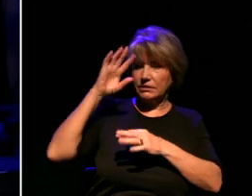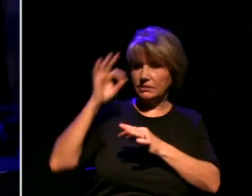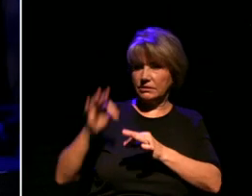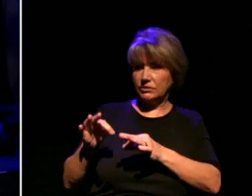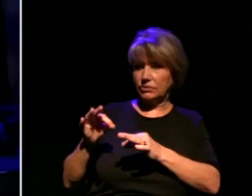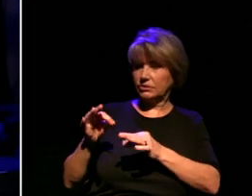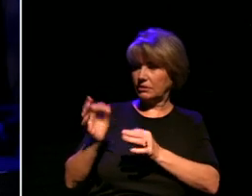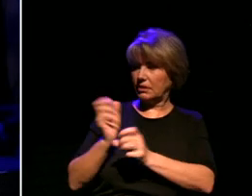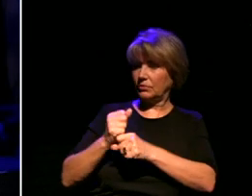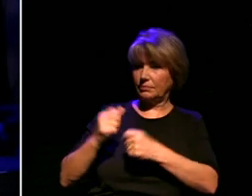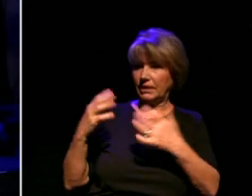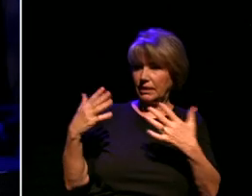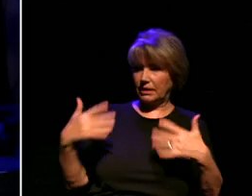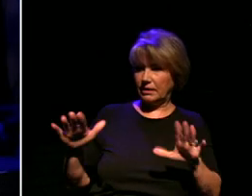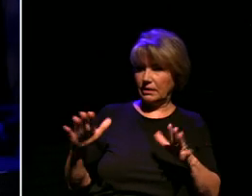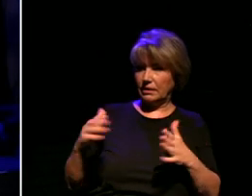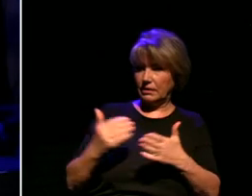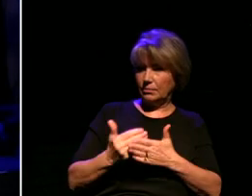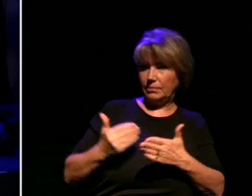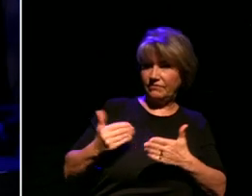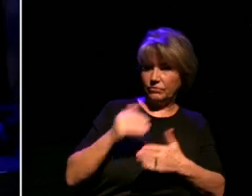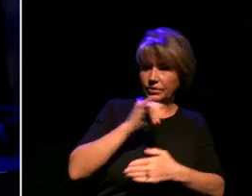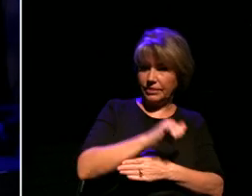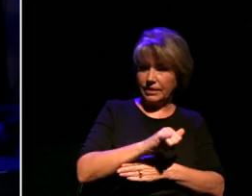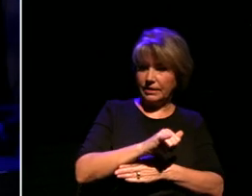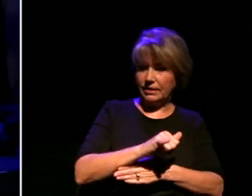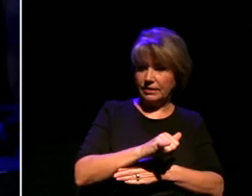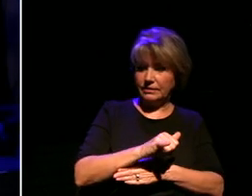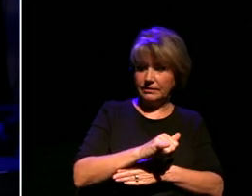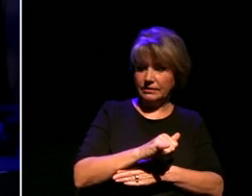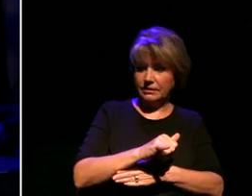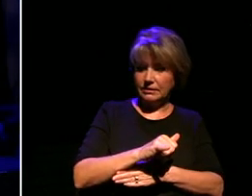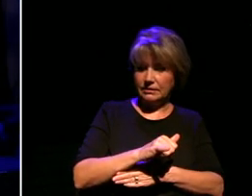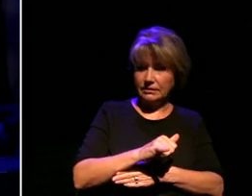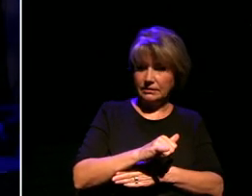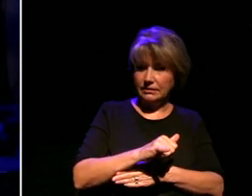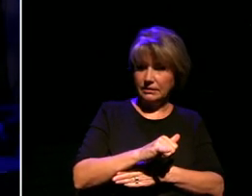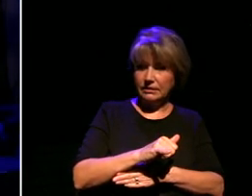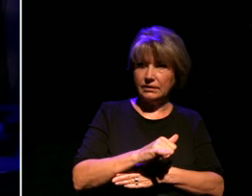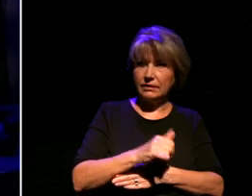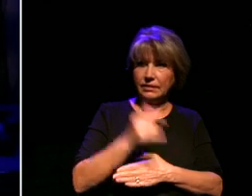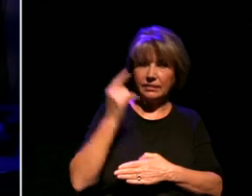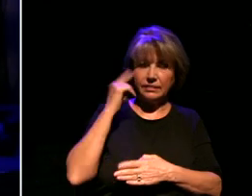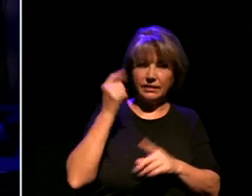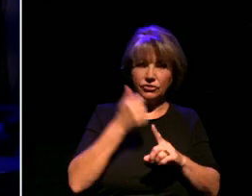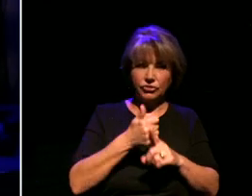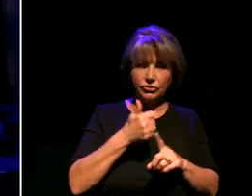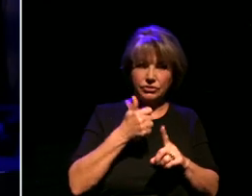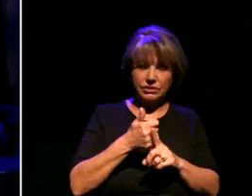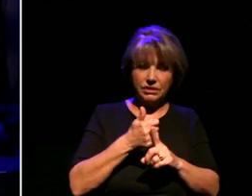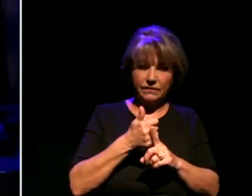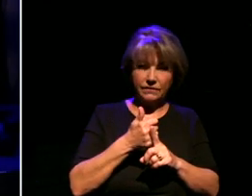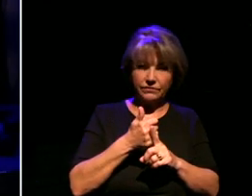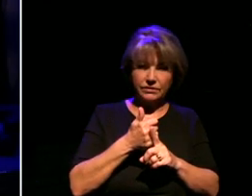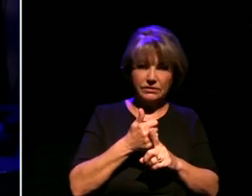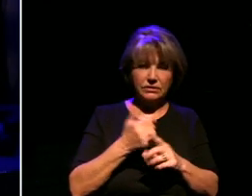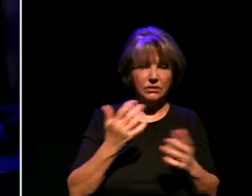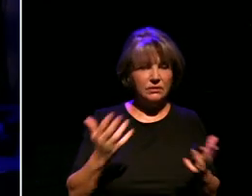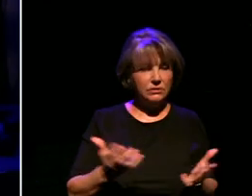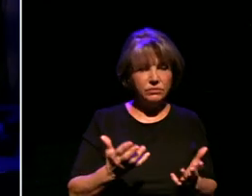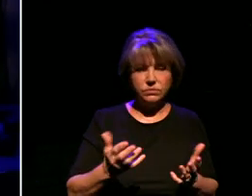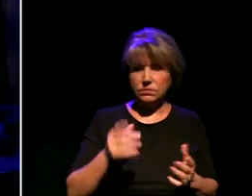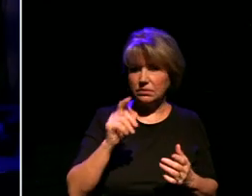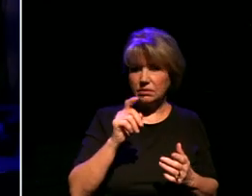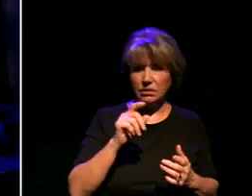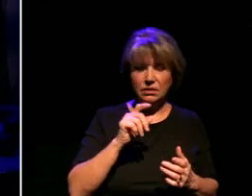were made previous to this and go, you would probably look back at it just like I do in so many things in my life. And we go, man, I